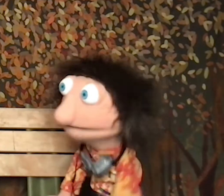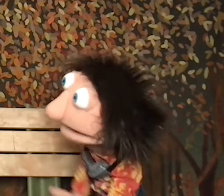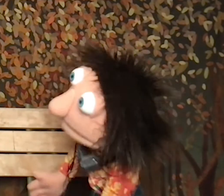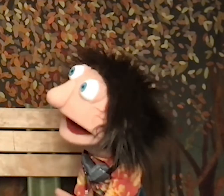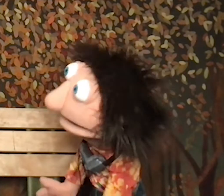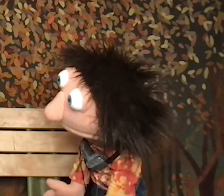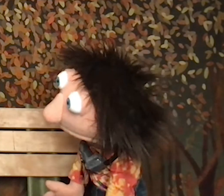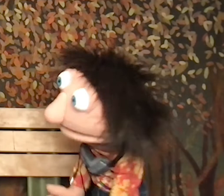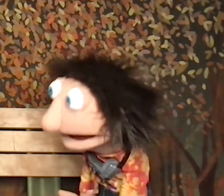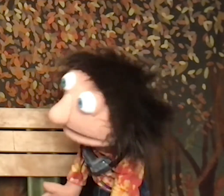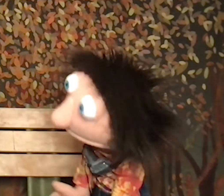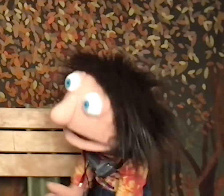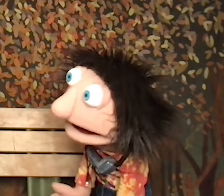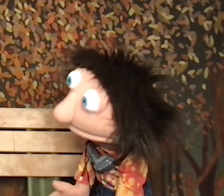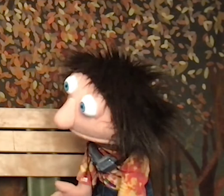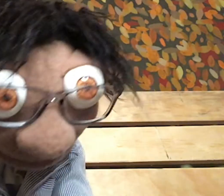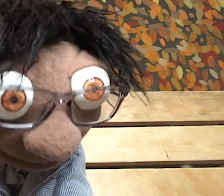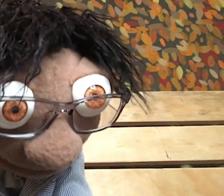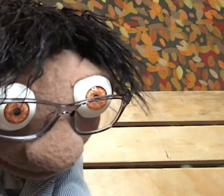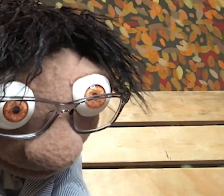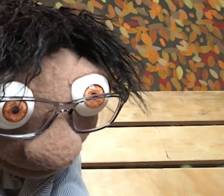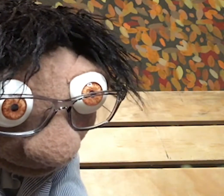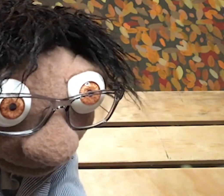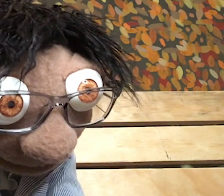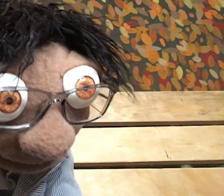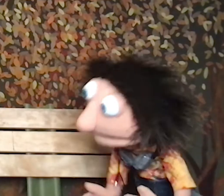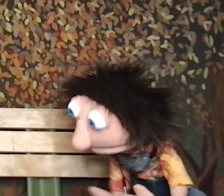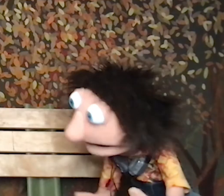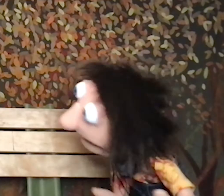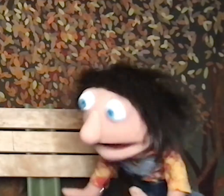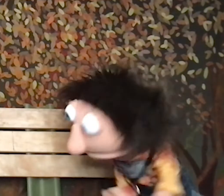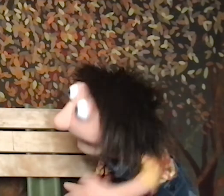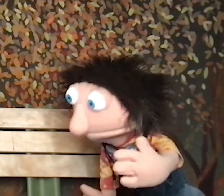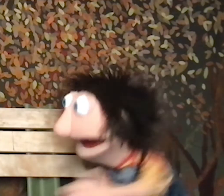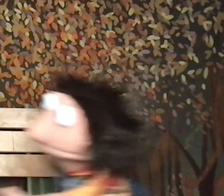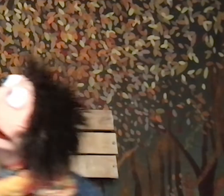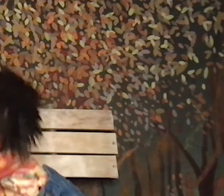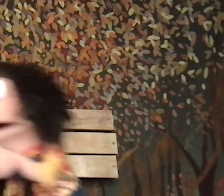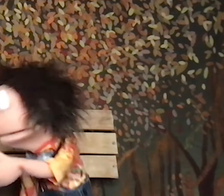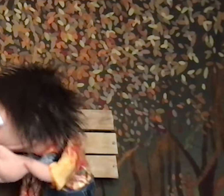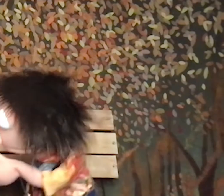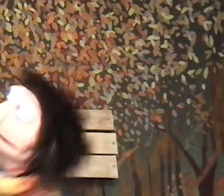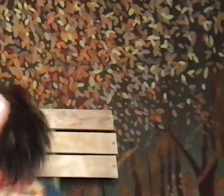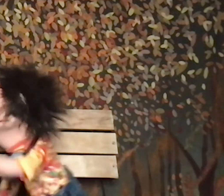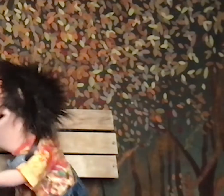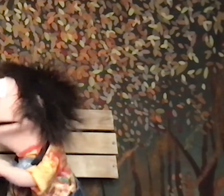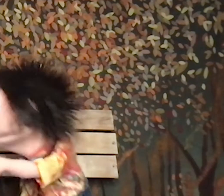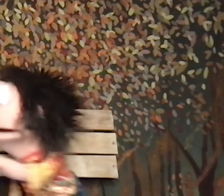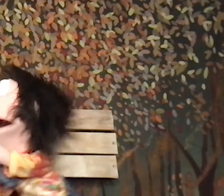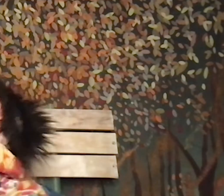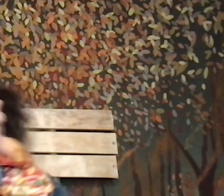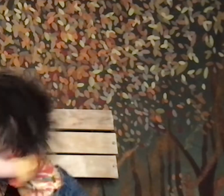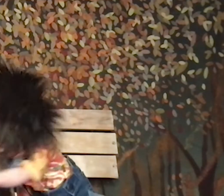You take it. Then it will be fair. Oh, no, you pick that up. You pick that up and you fight me. Fight for